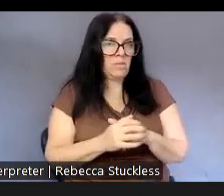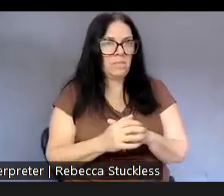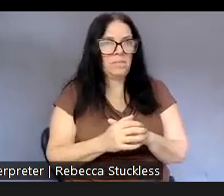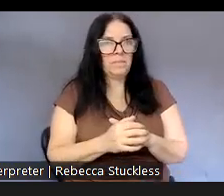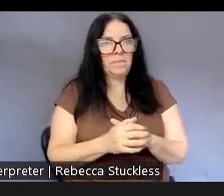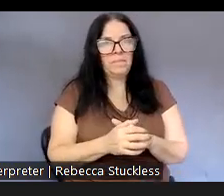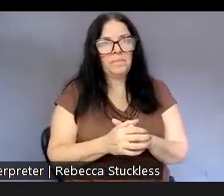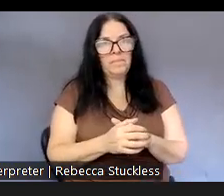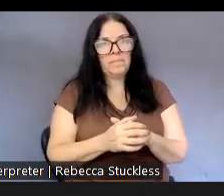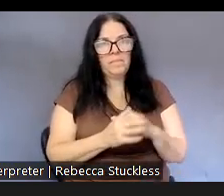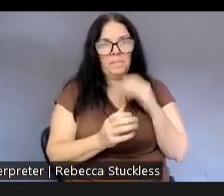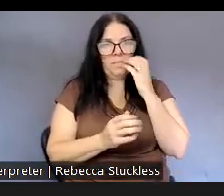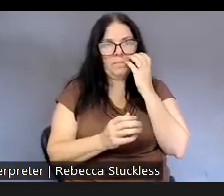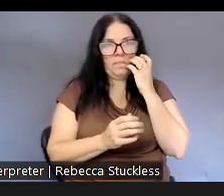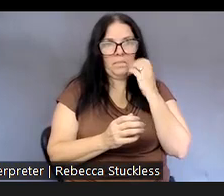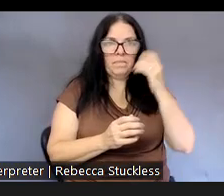Secondly,